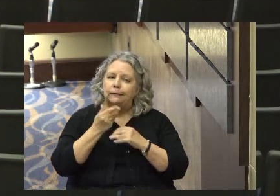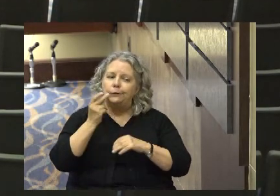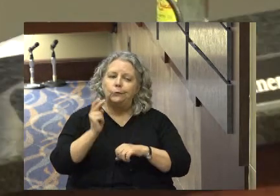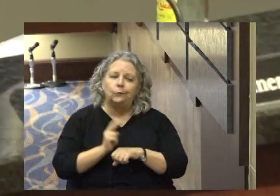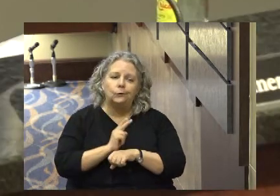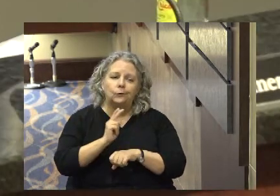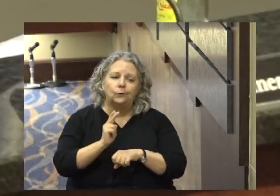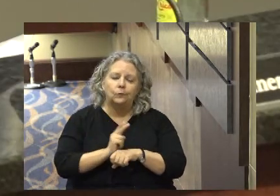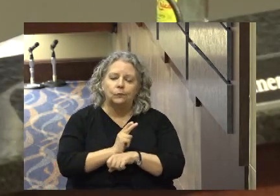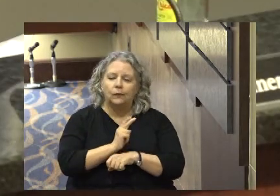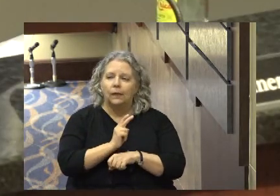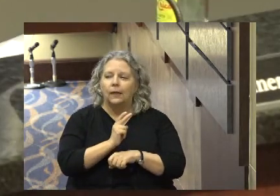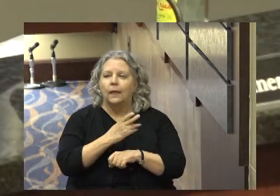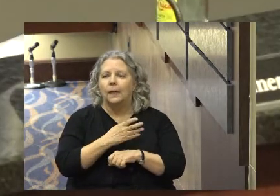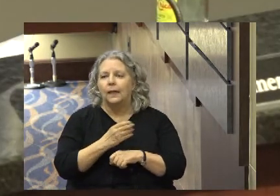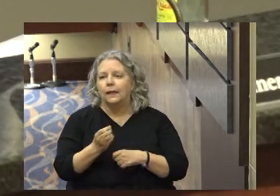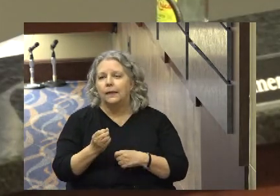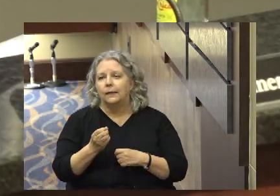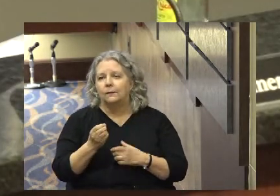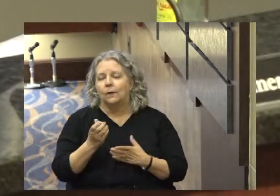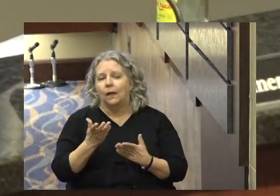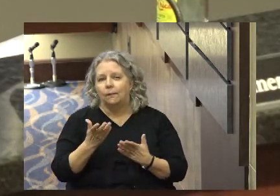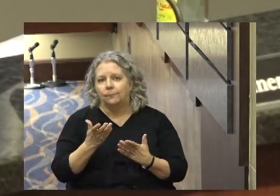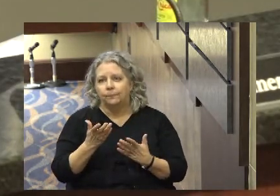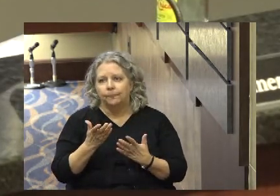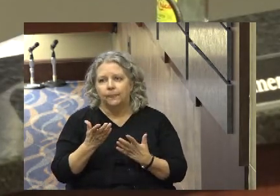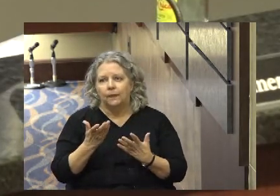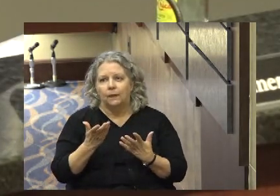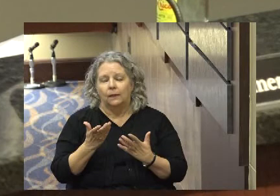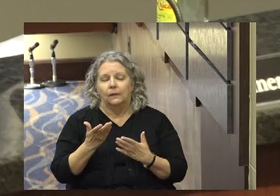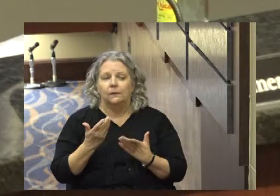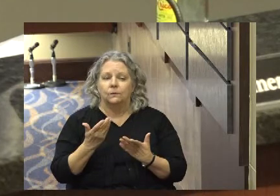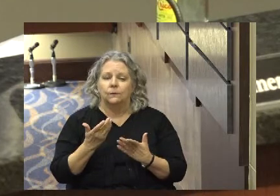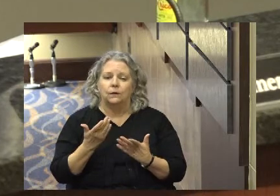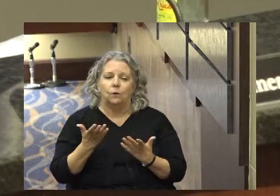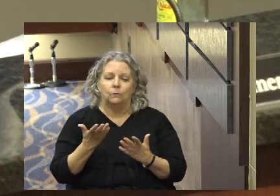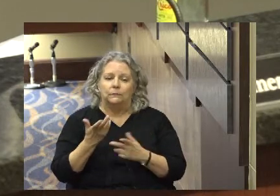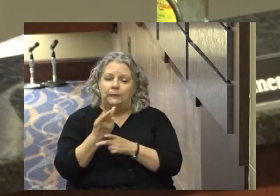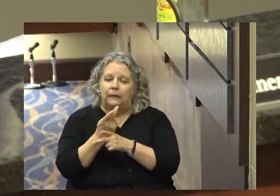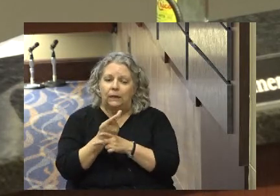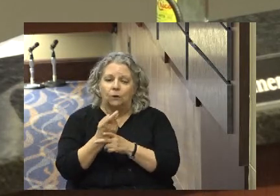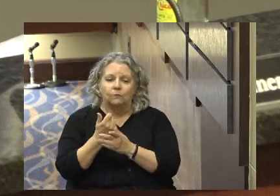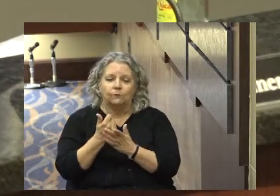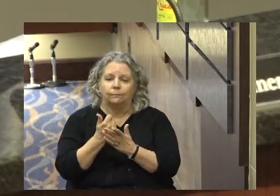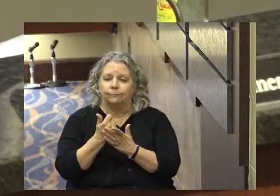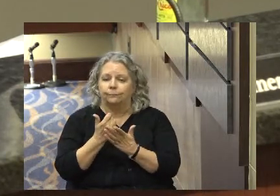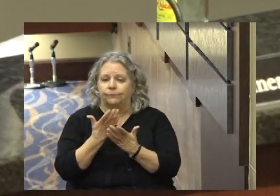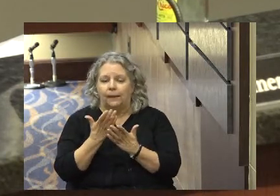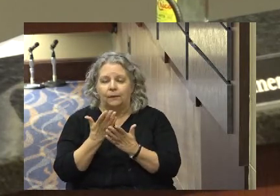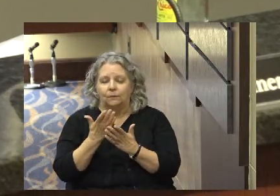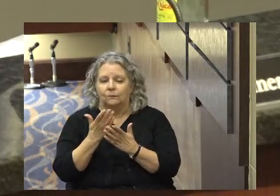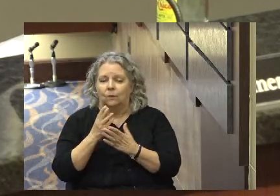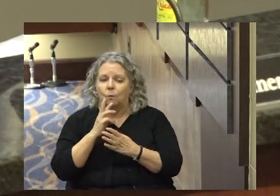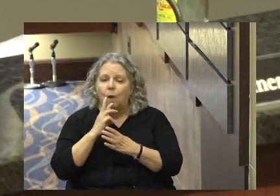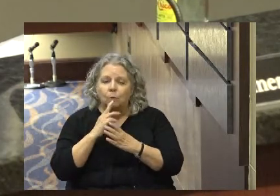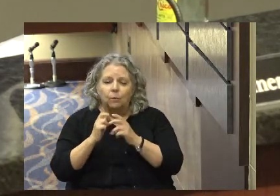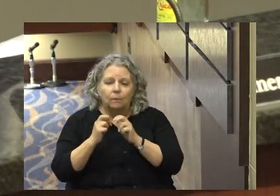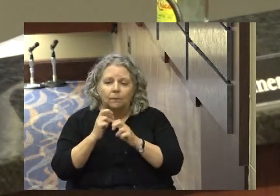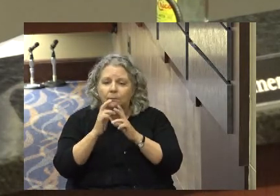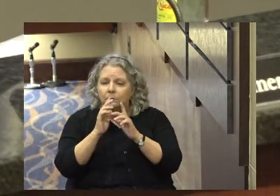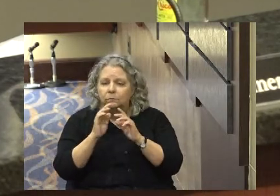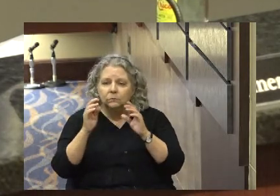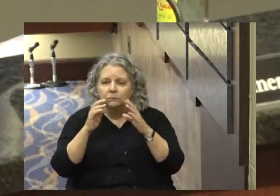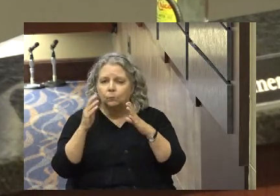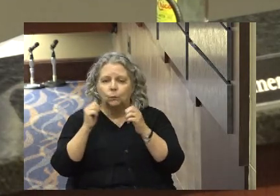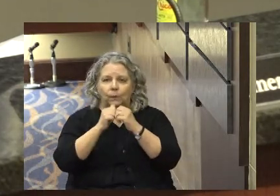that accounts for all of the elements of being in Texas and near bodies of water, I think are helpful. I also feel comfortable investing more